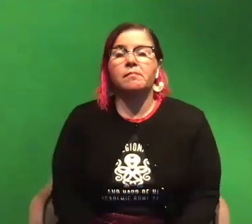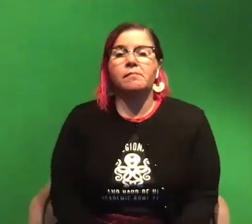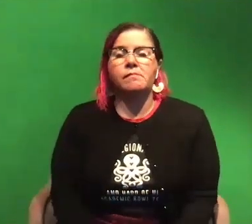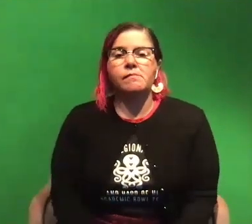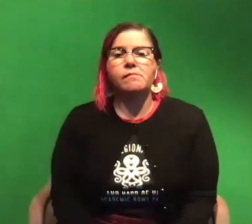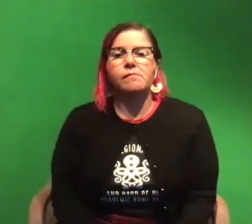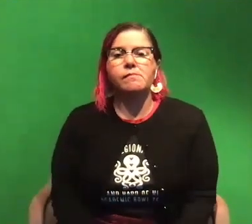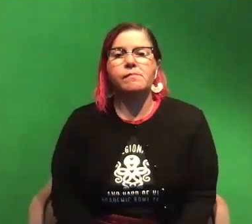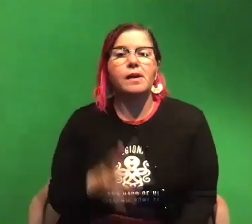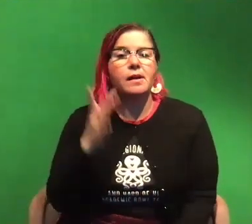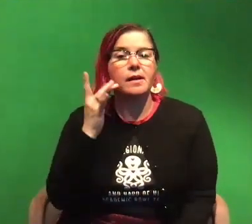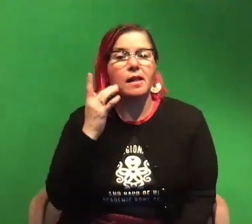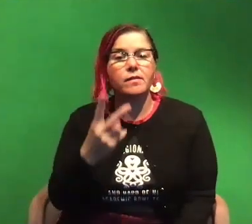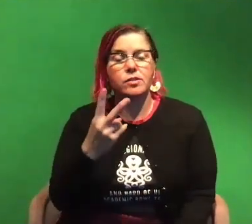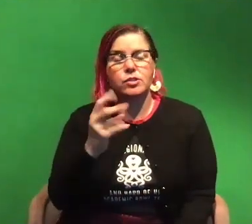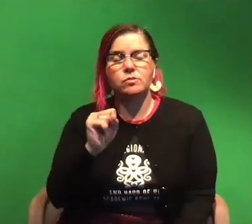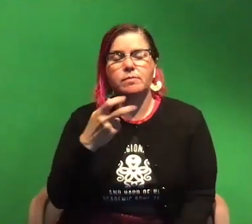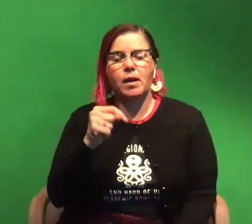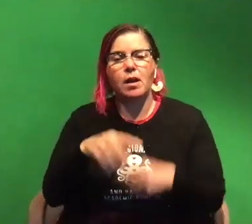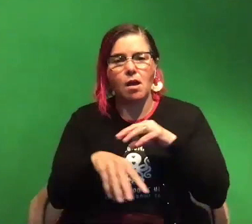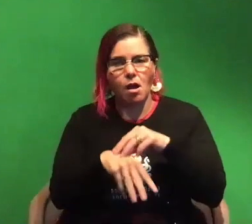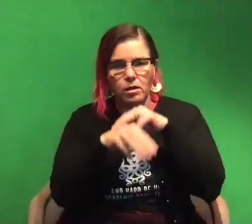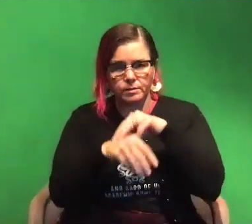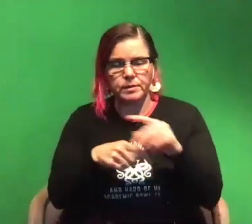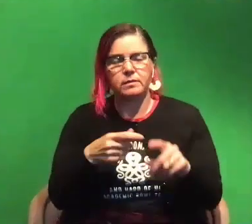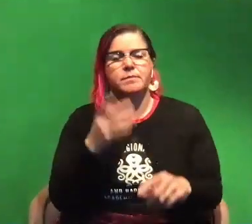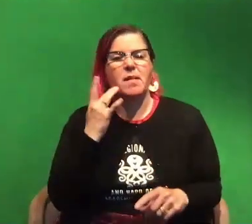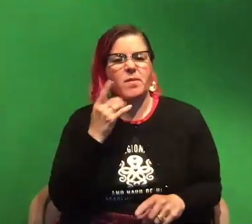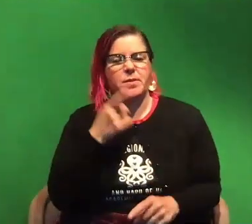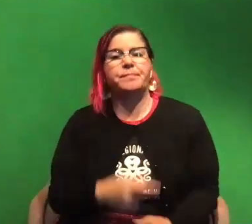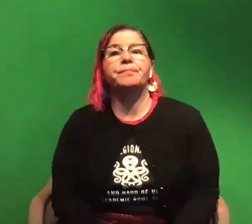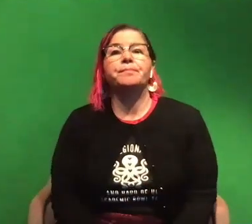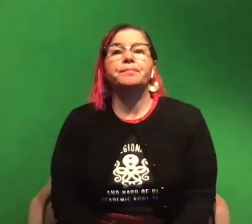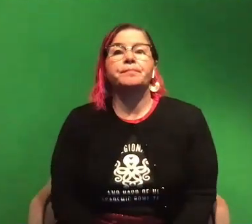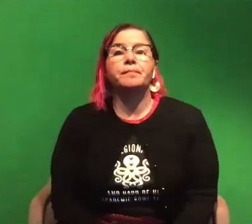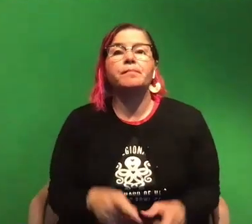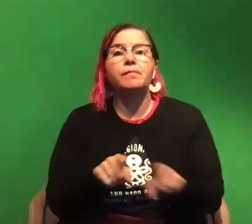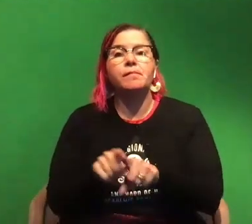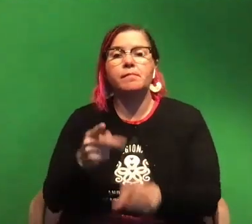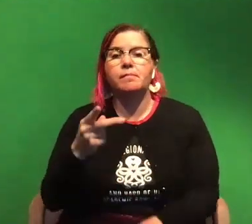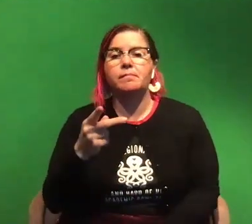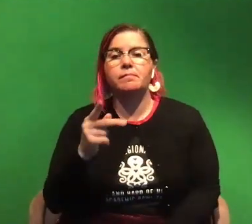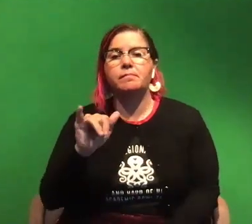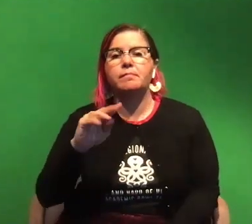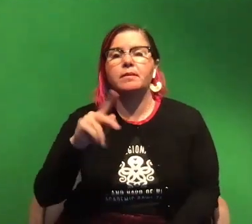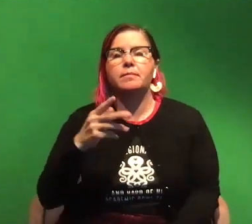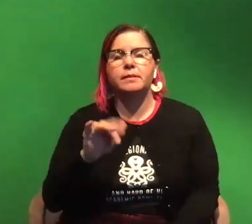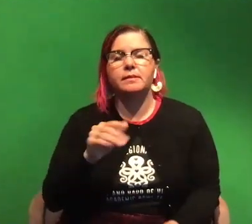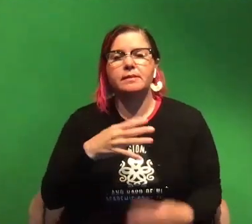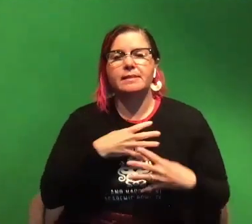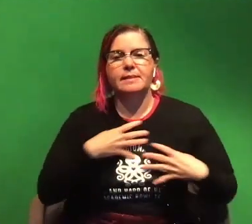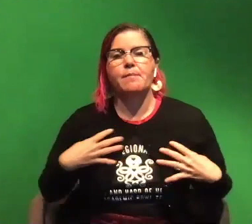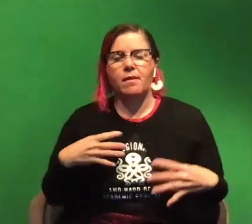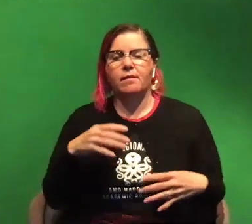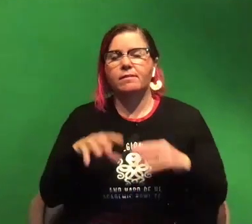the California two-spot octopus from California. And we have the pygmy zebra octopus, native to